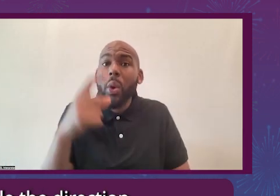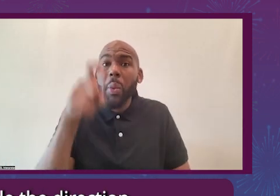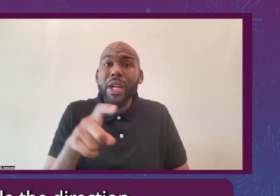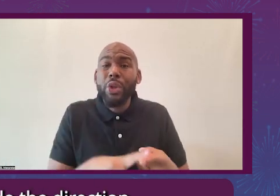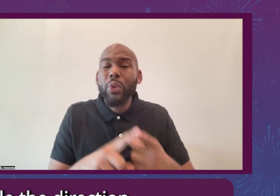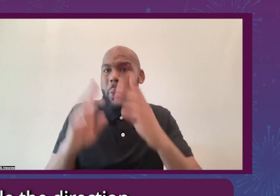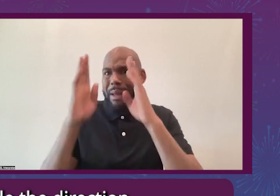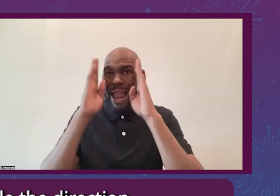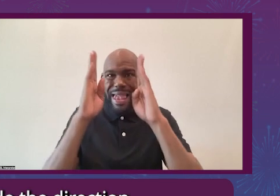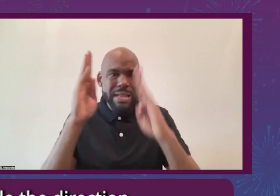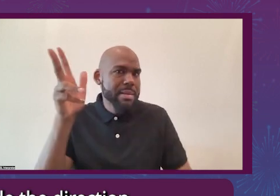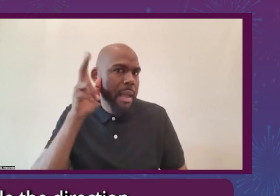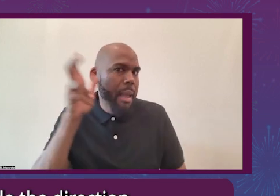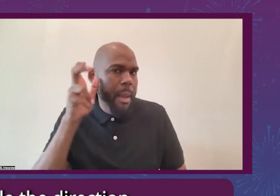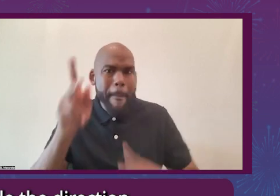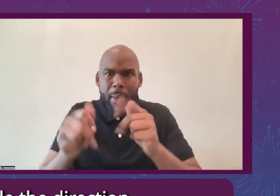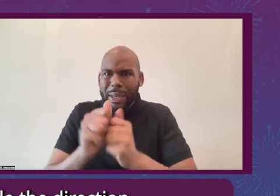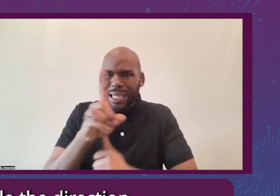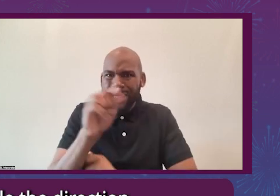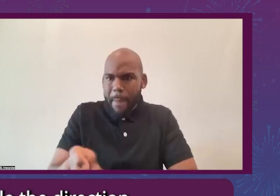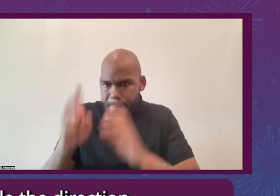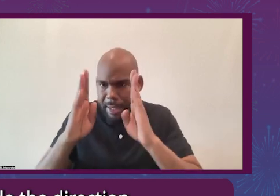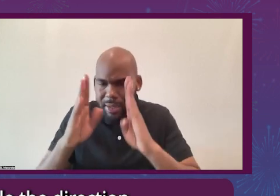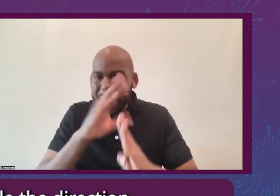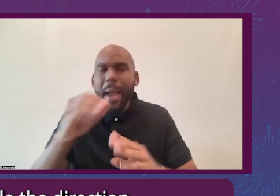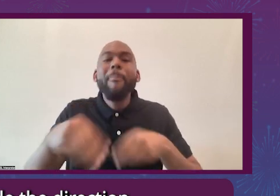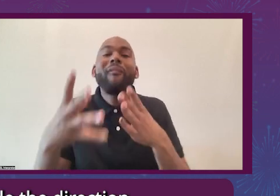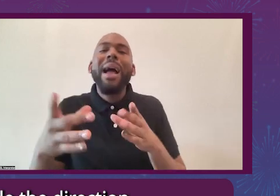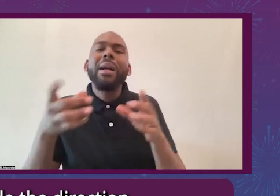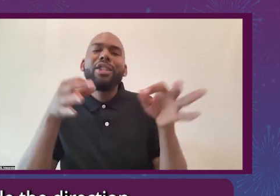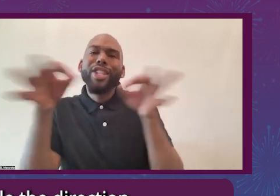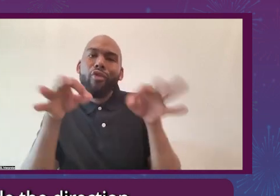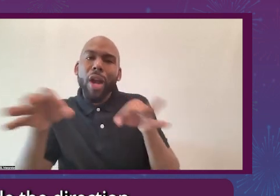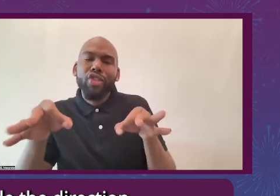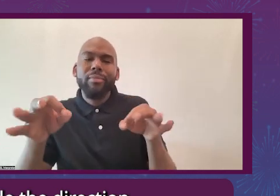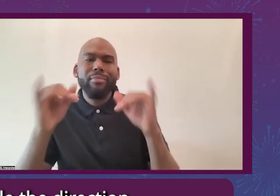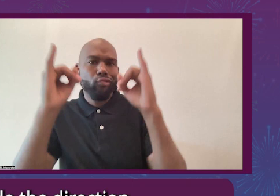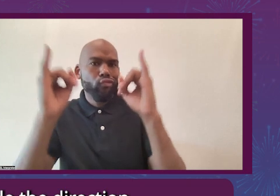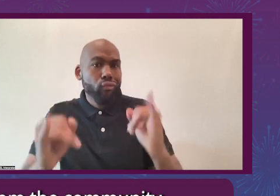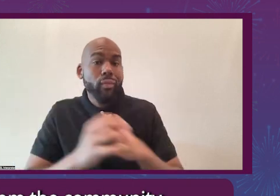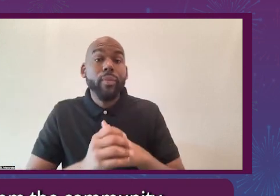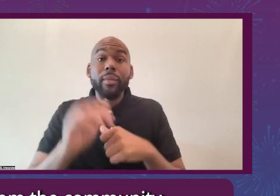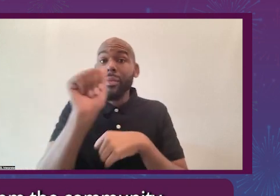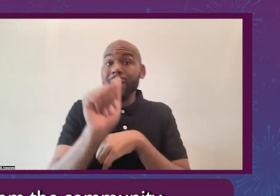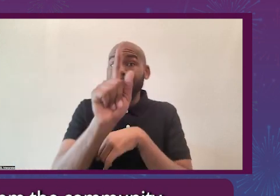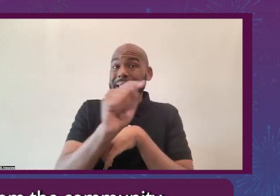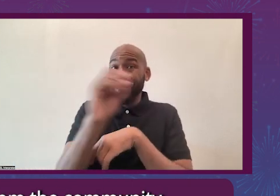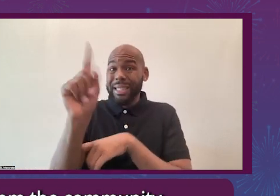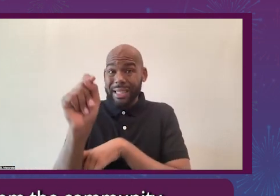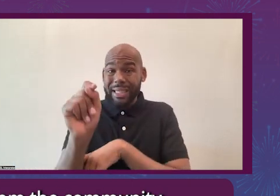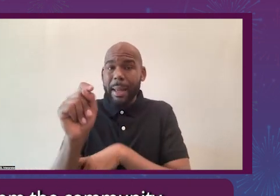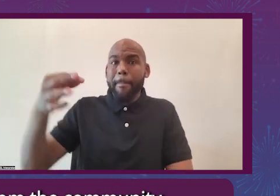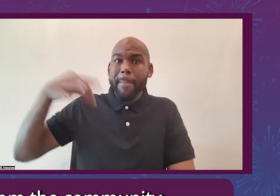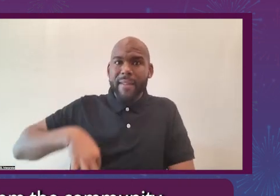disabilities, and we need to provide the direction. AT&T has benefited from our relationship with WID over